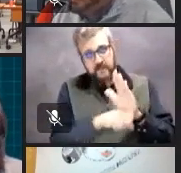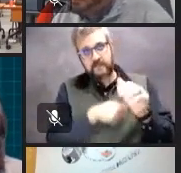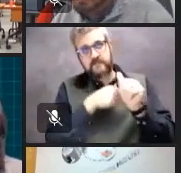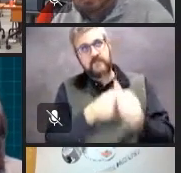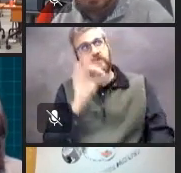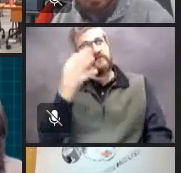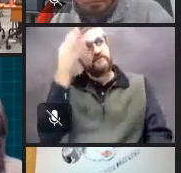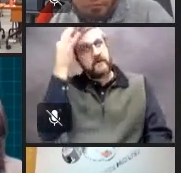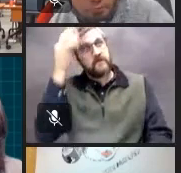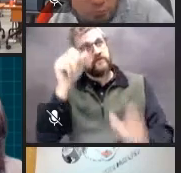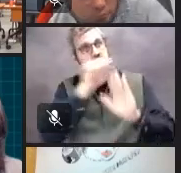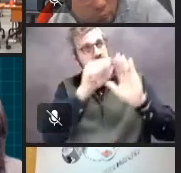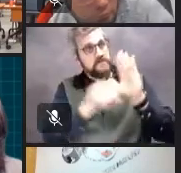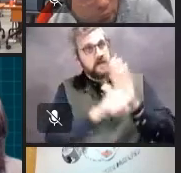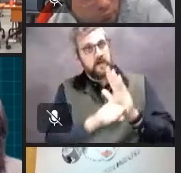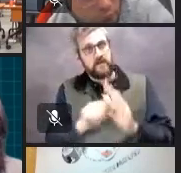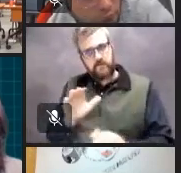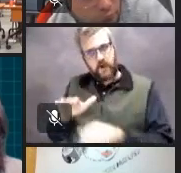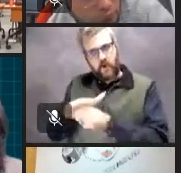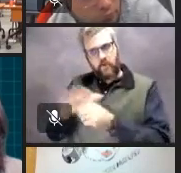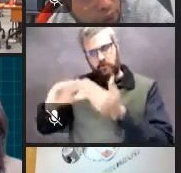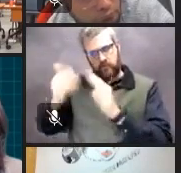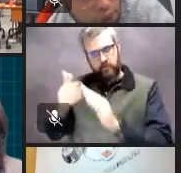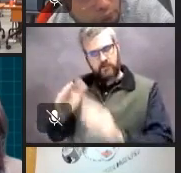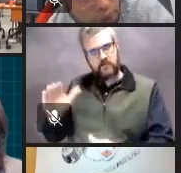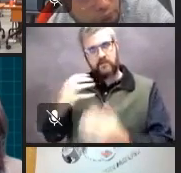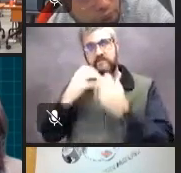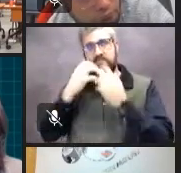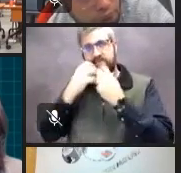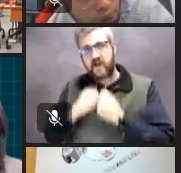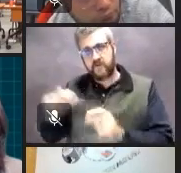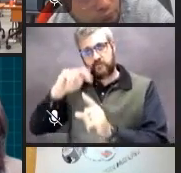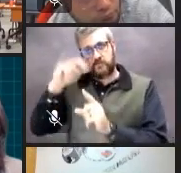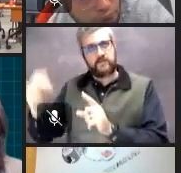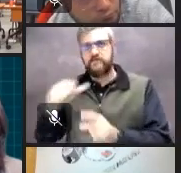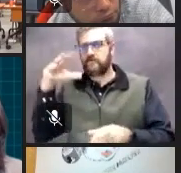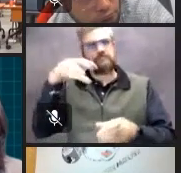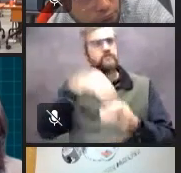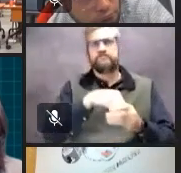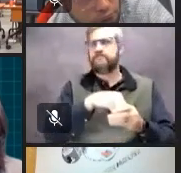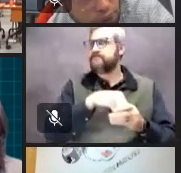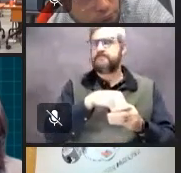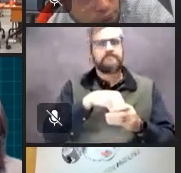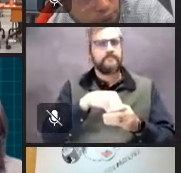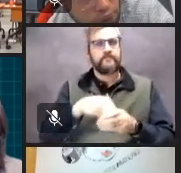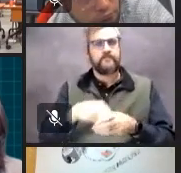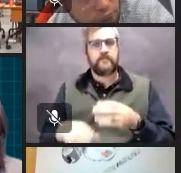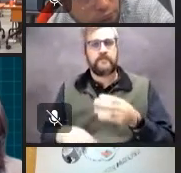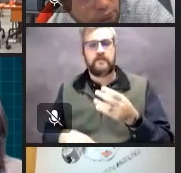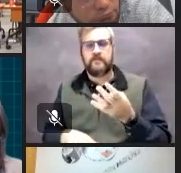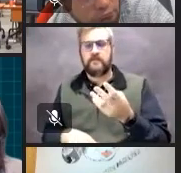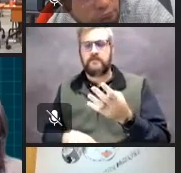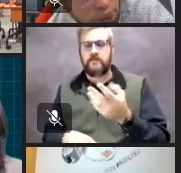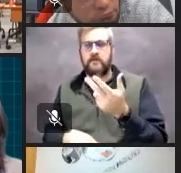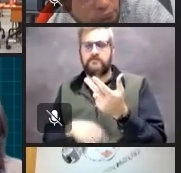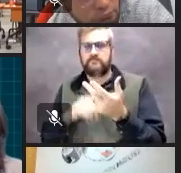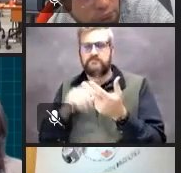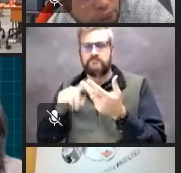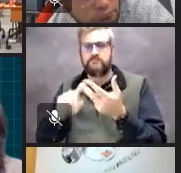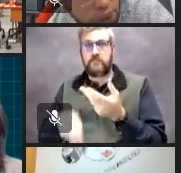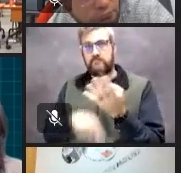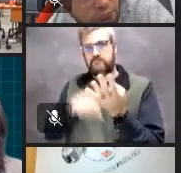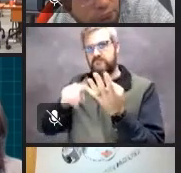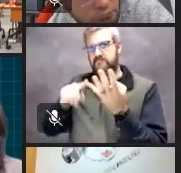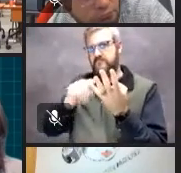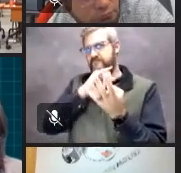the perspectives and values of local communities are not well taken into account. And then the final part of or priority